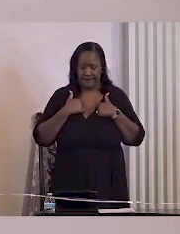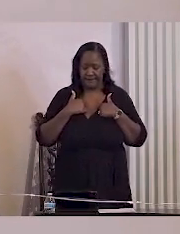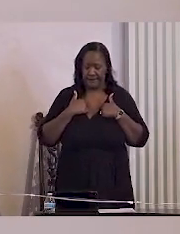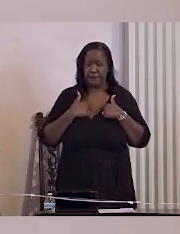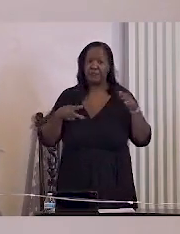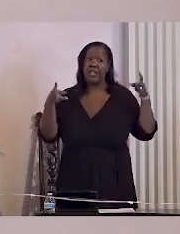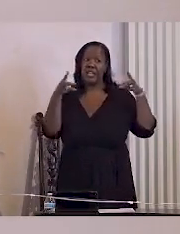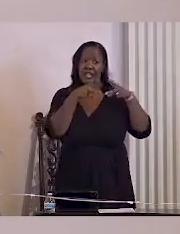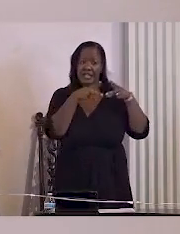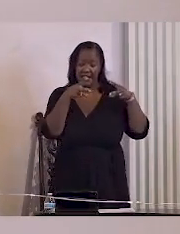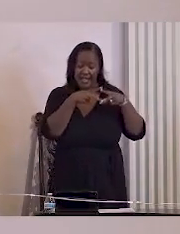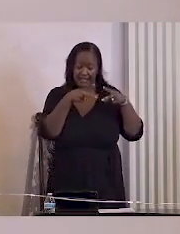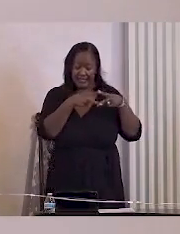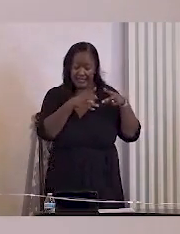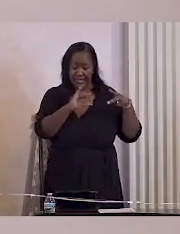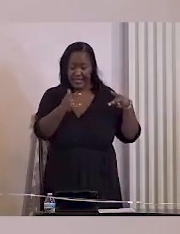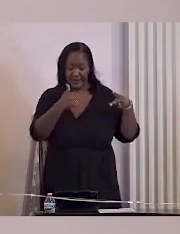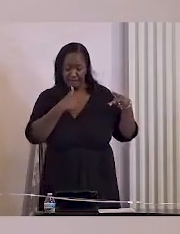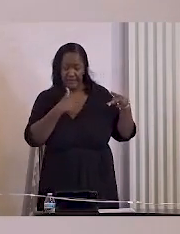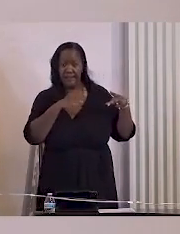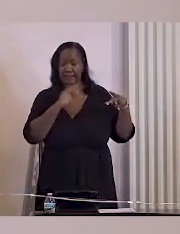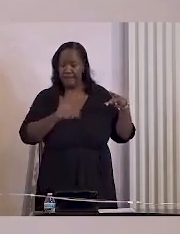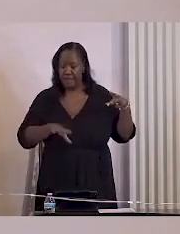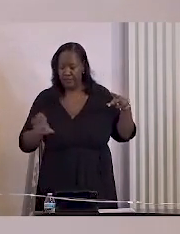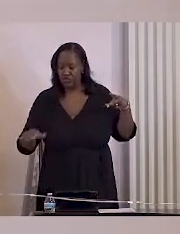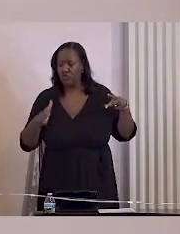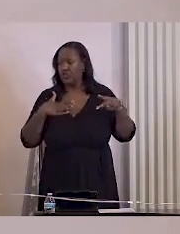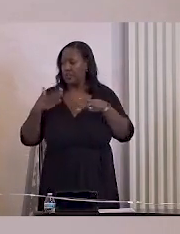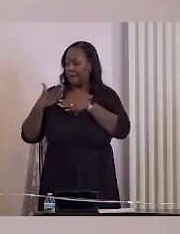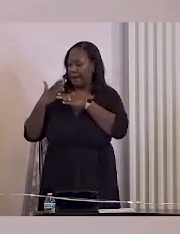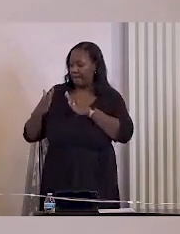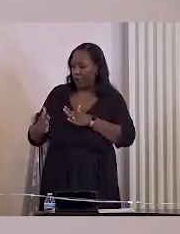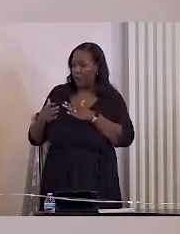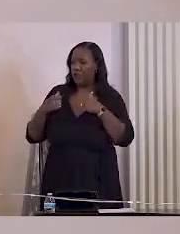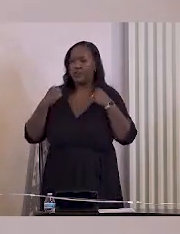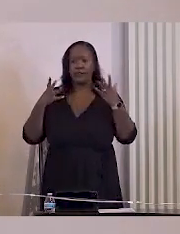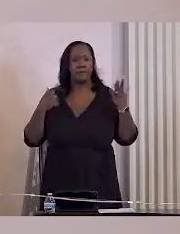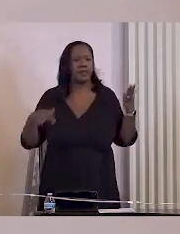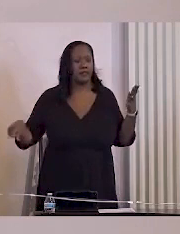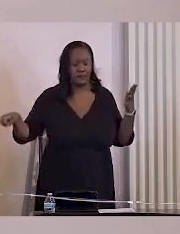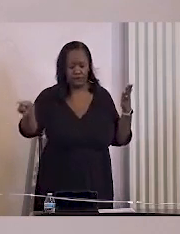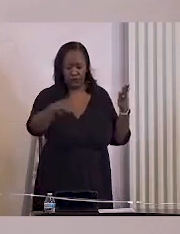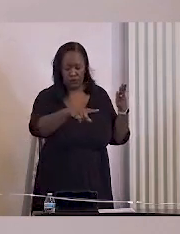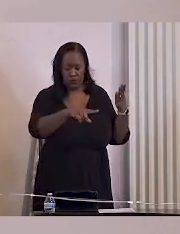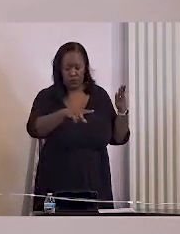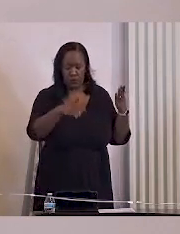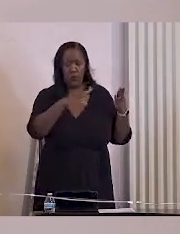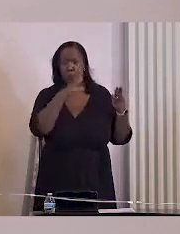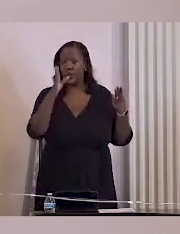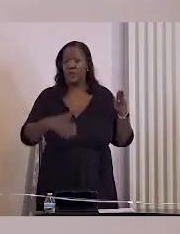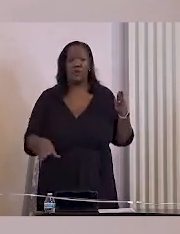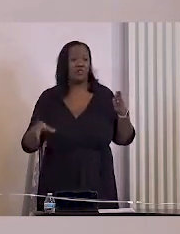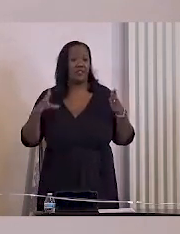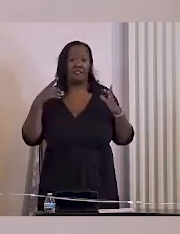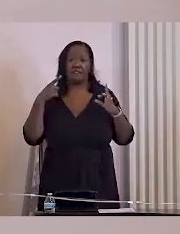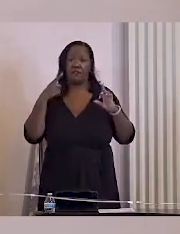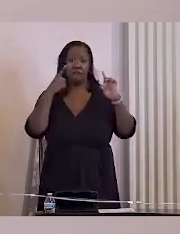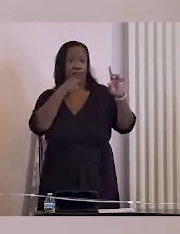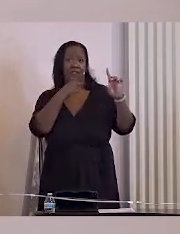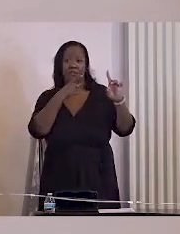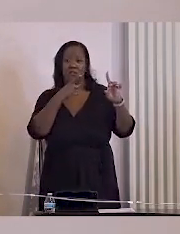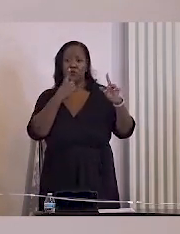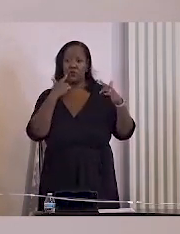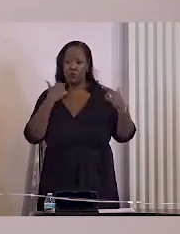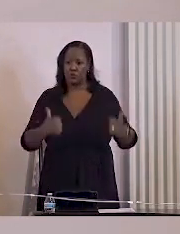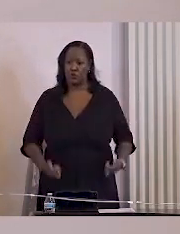Nex and Ryan and me and my children and my partner and many of you, we were never meant